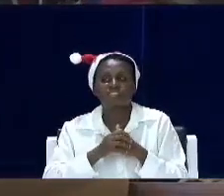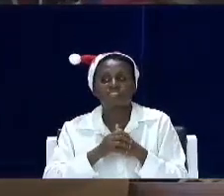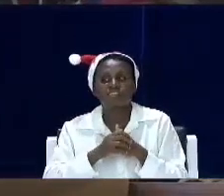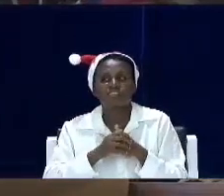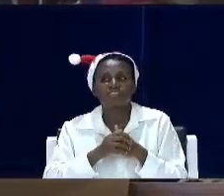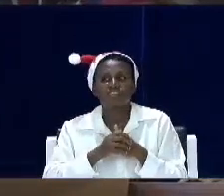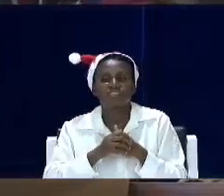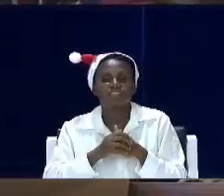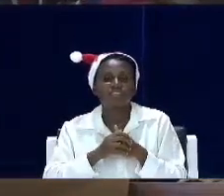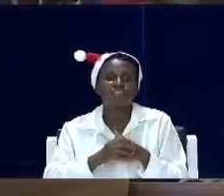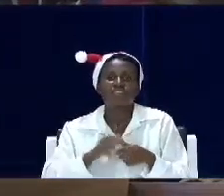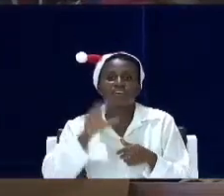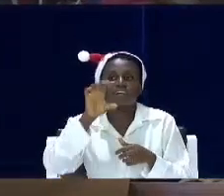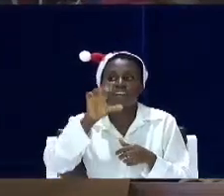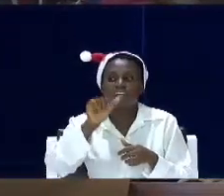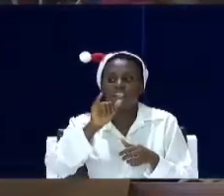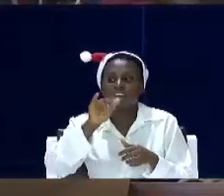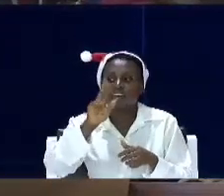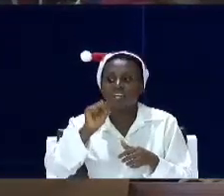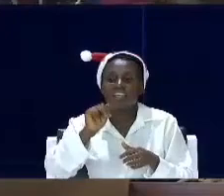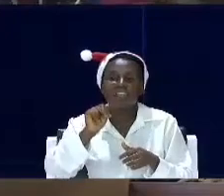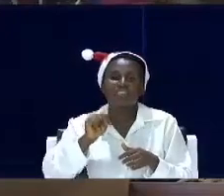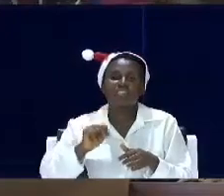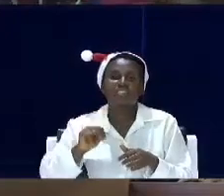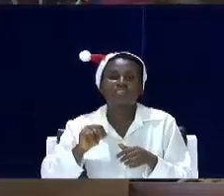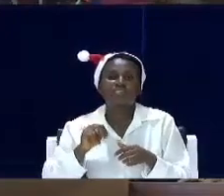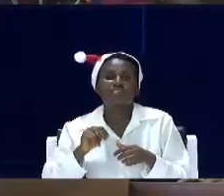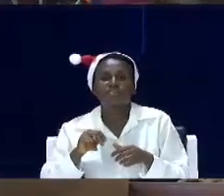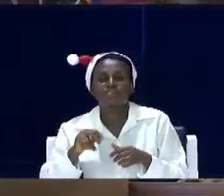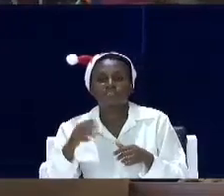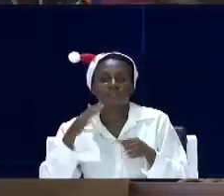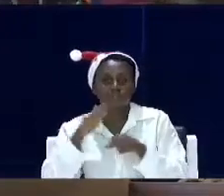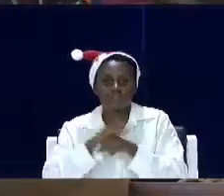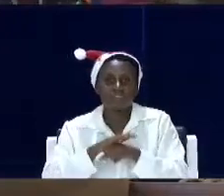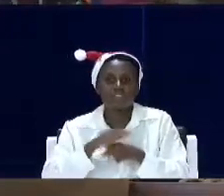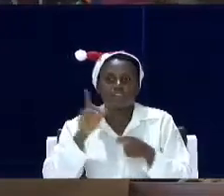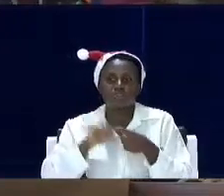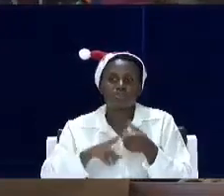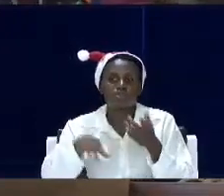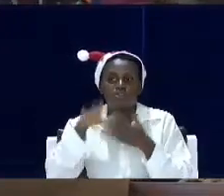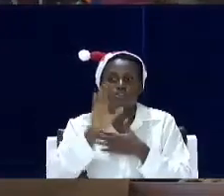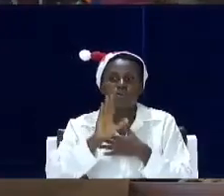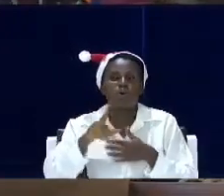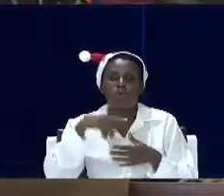gave disdainful offering to God, whom he considered